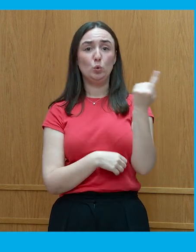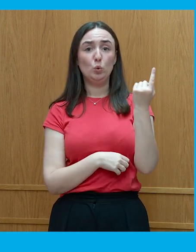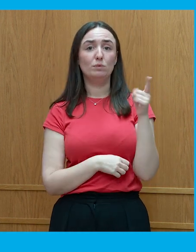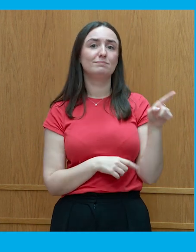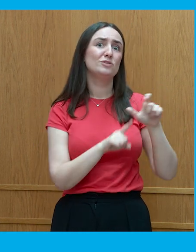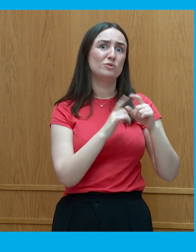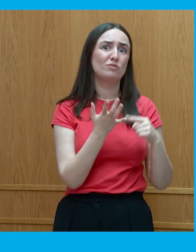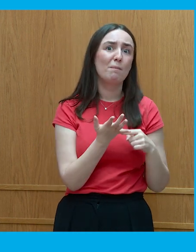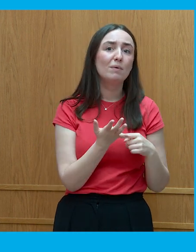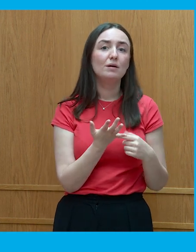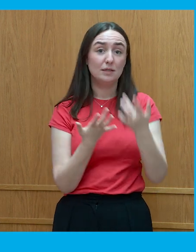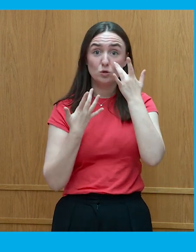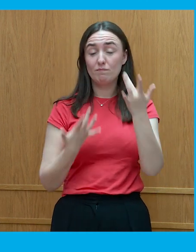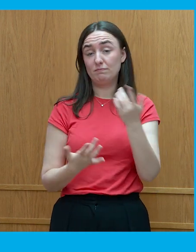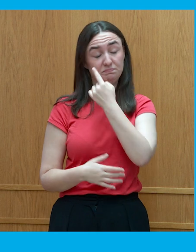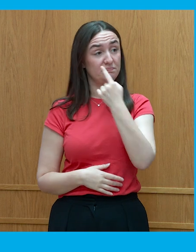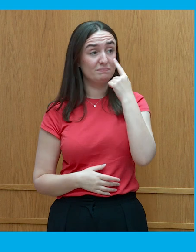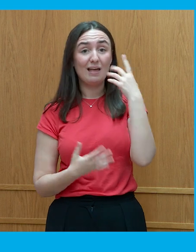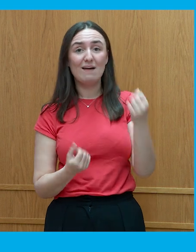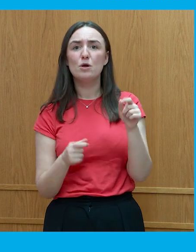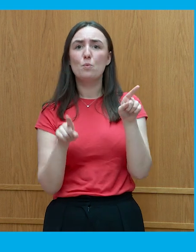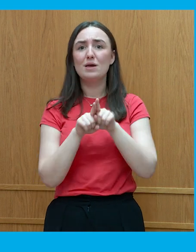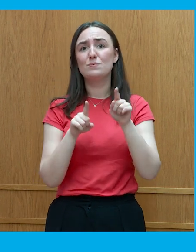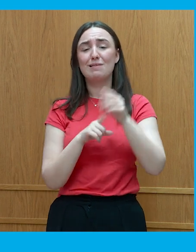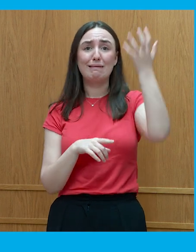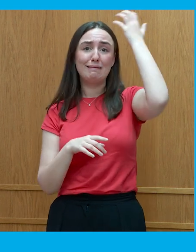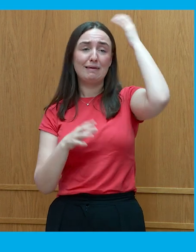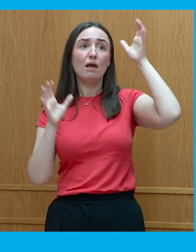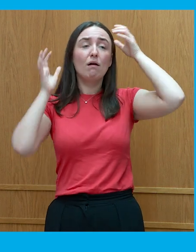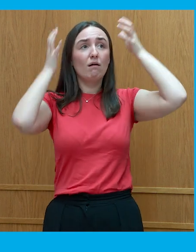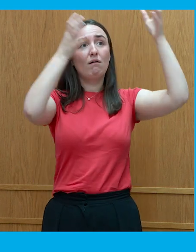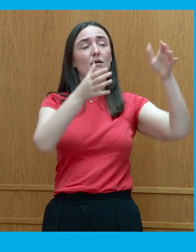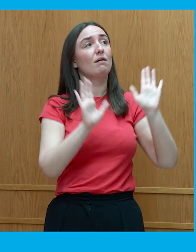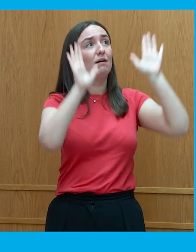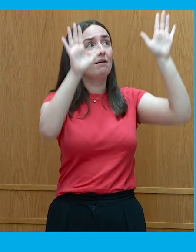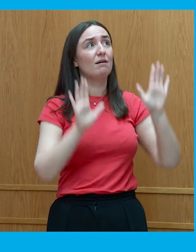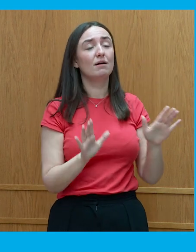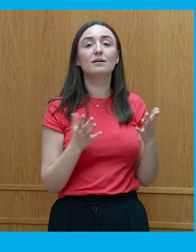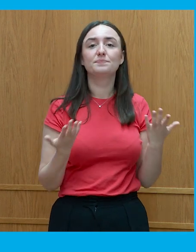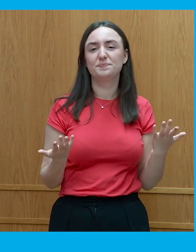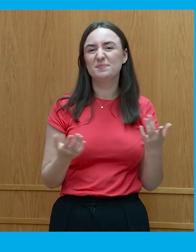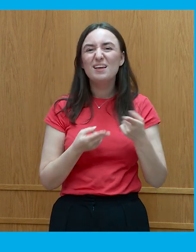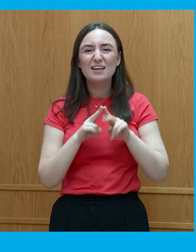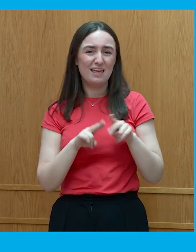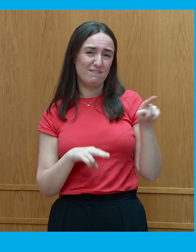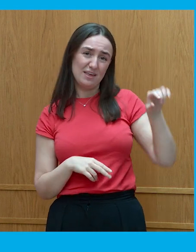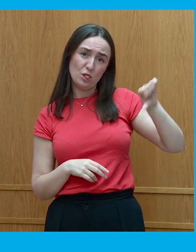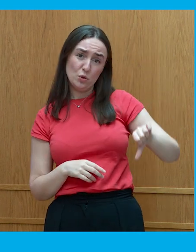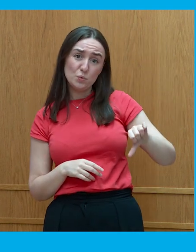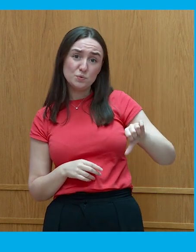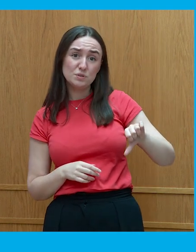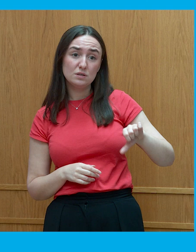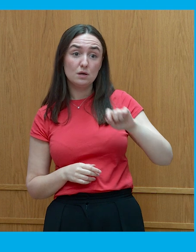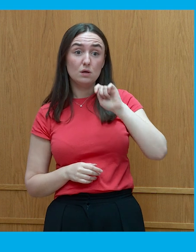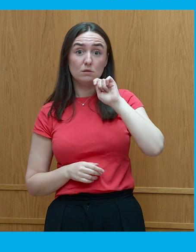RNC. I mean, it was like the crowning of a king. I think the more immediate thing is, will he, if he loses, will he concede? I